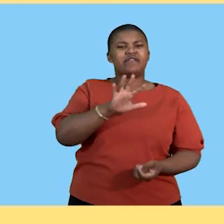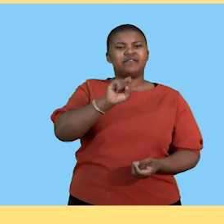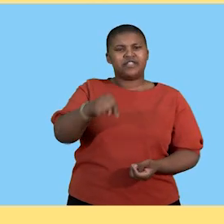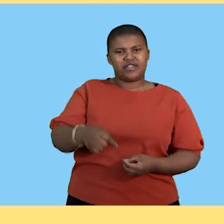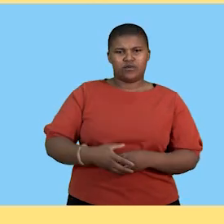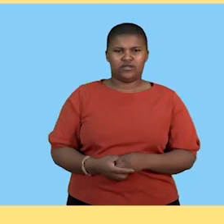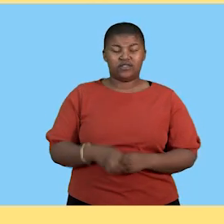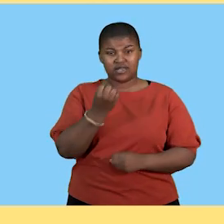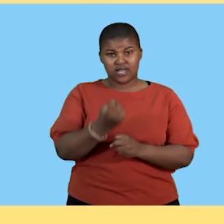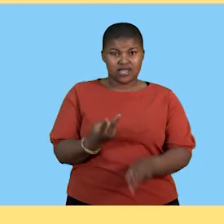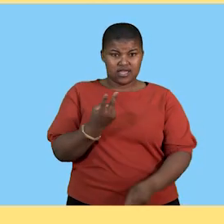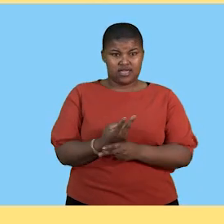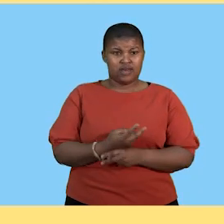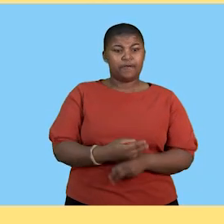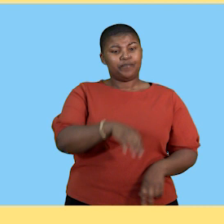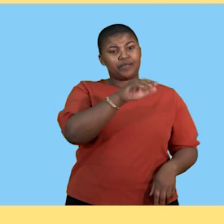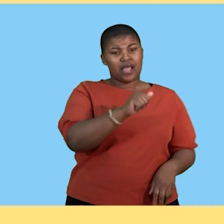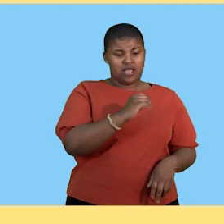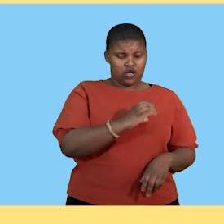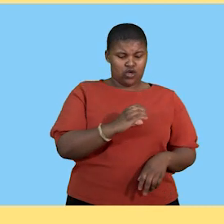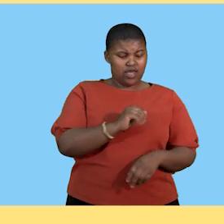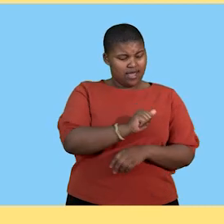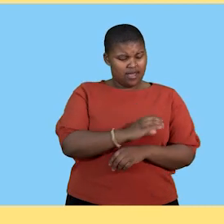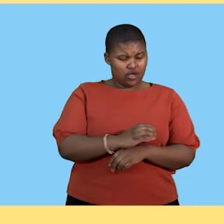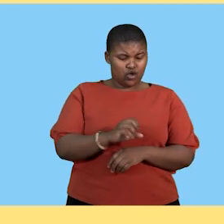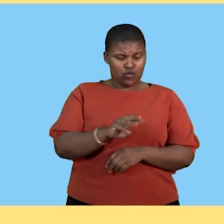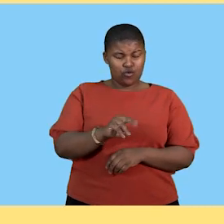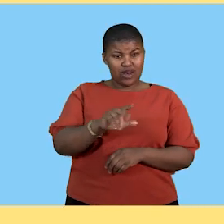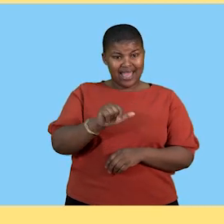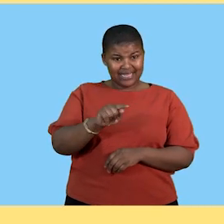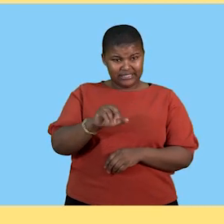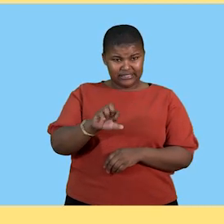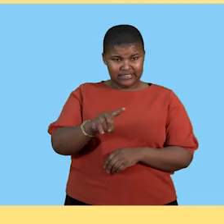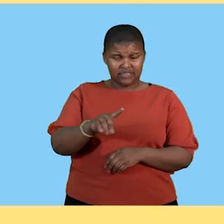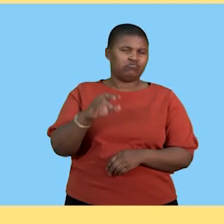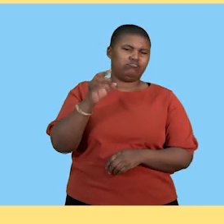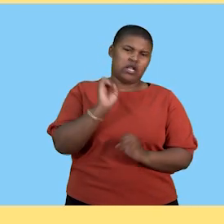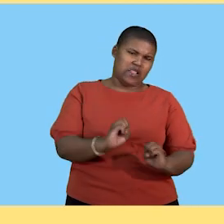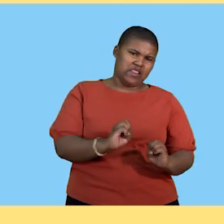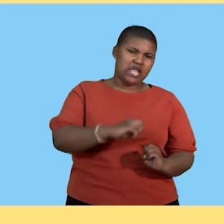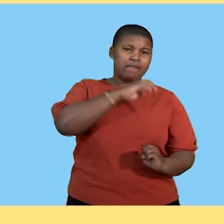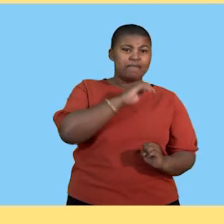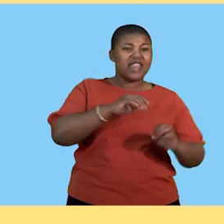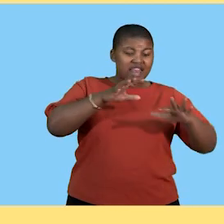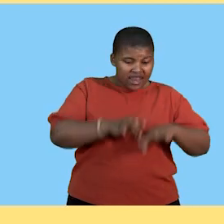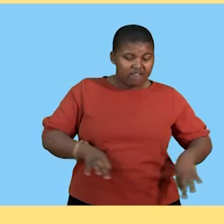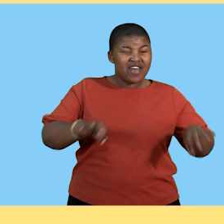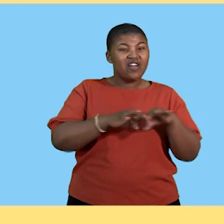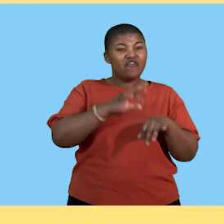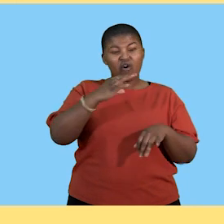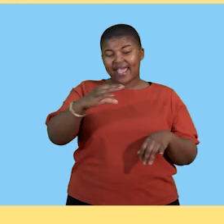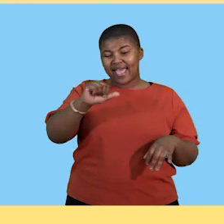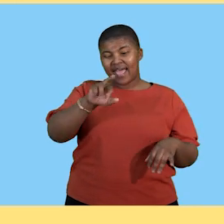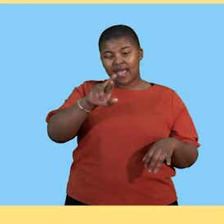350,000. Then, accumulated depreciation is not there. Therefore, the carrying value will